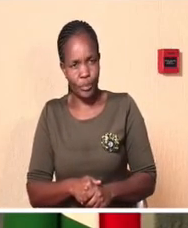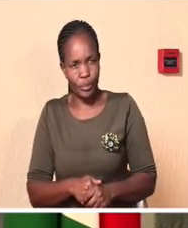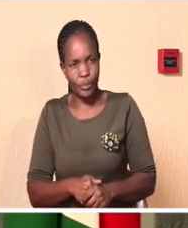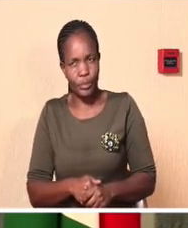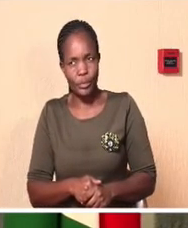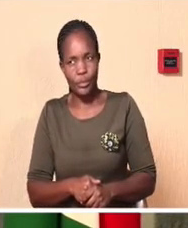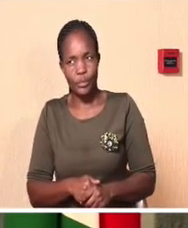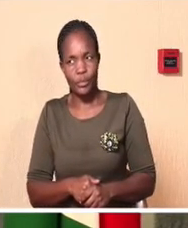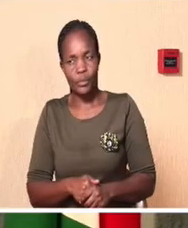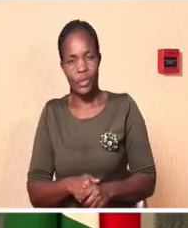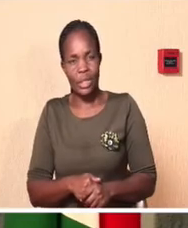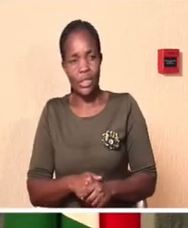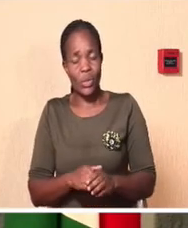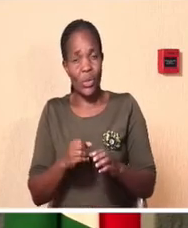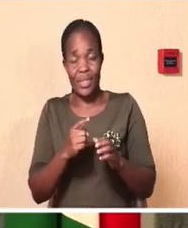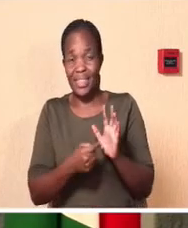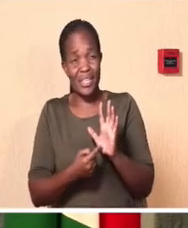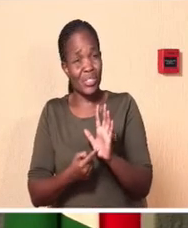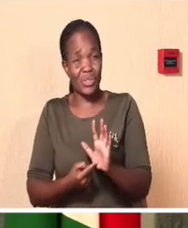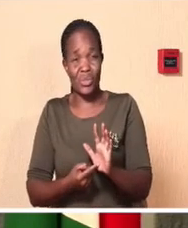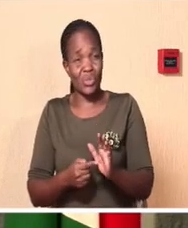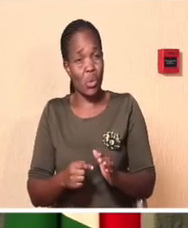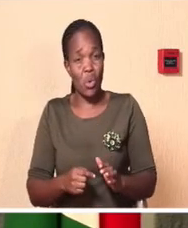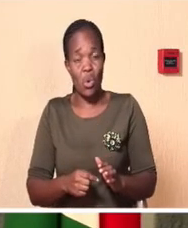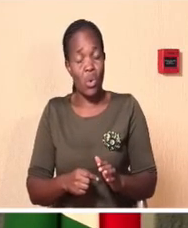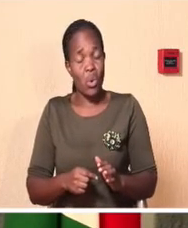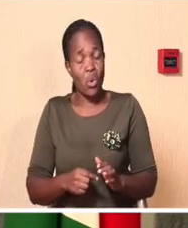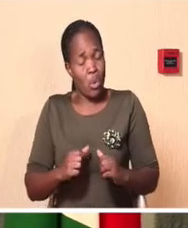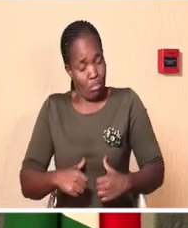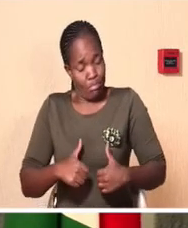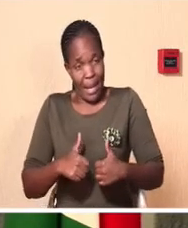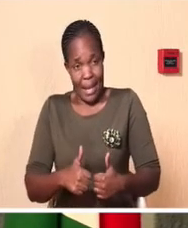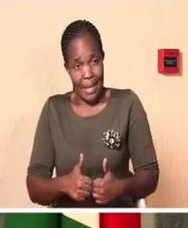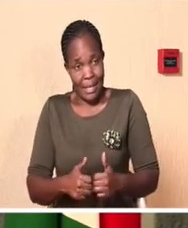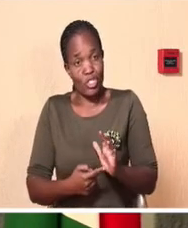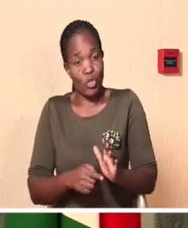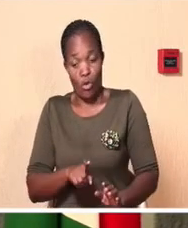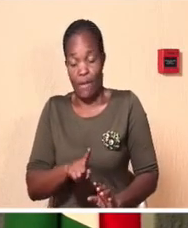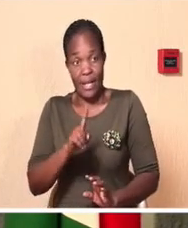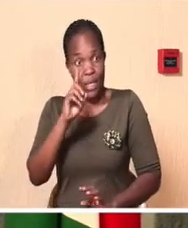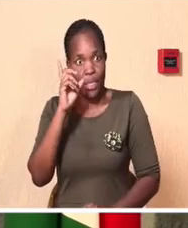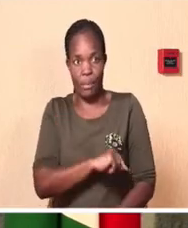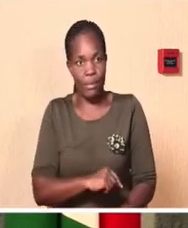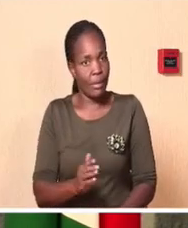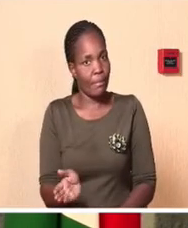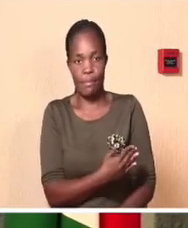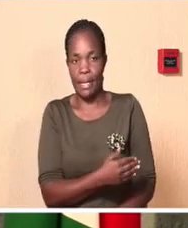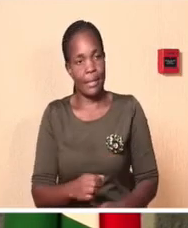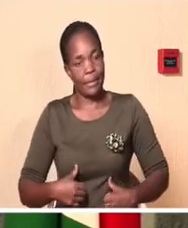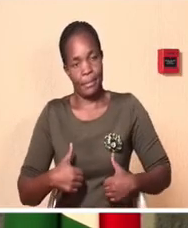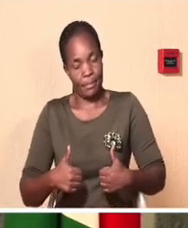any signs and symptoms, they don't have the virus. And I think it's important to assure everyone that this is